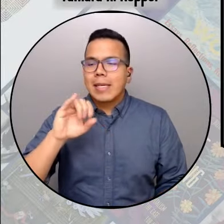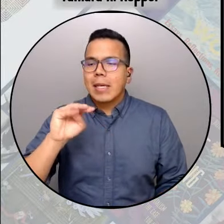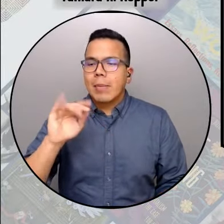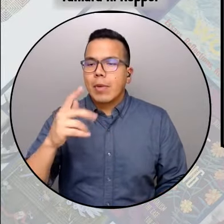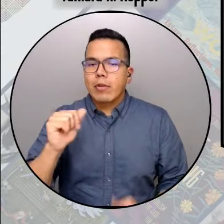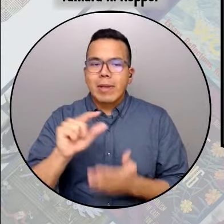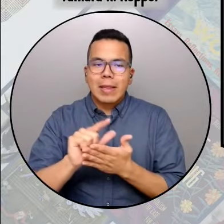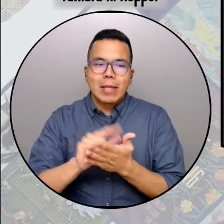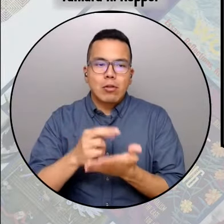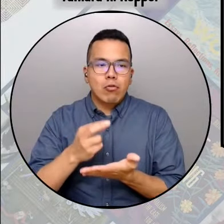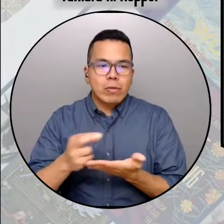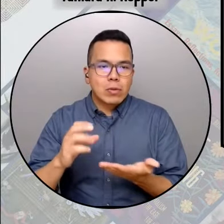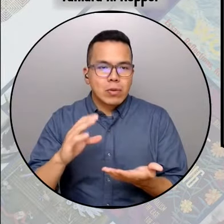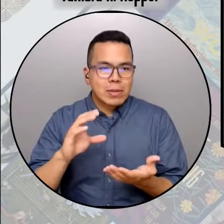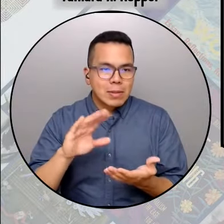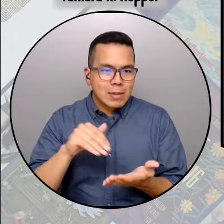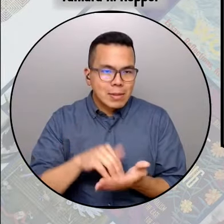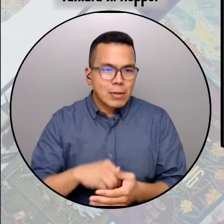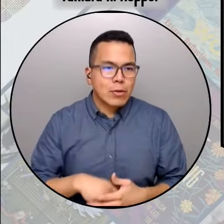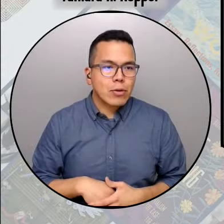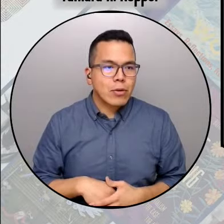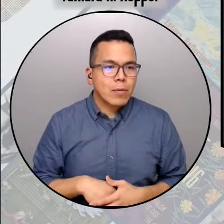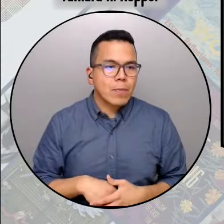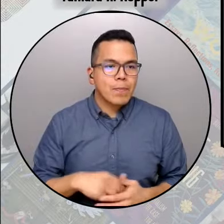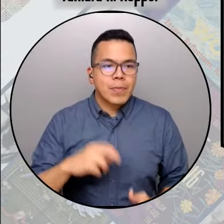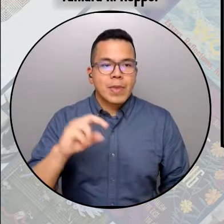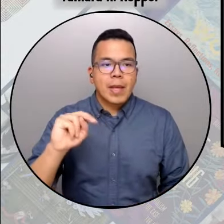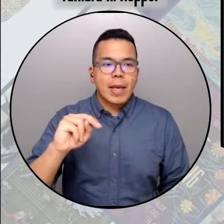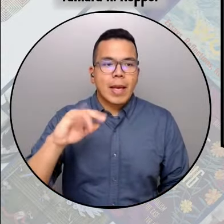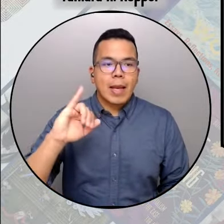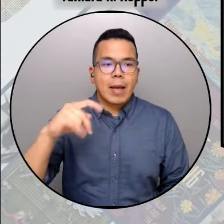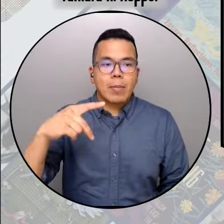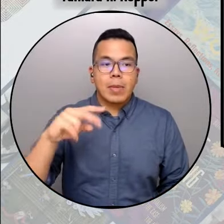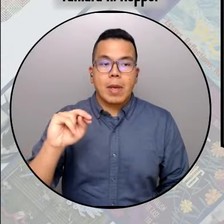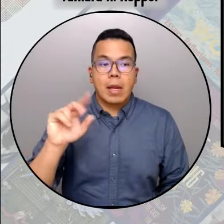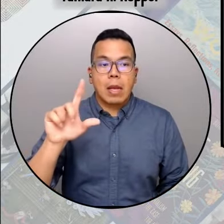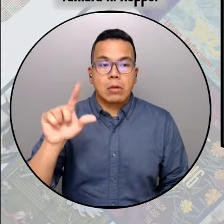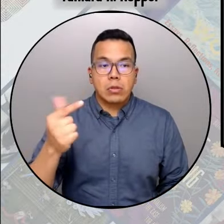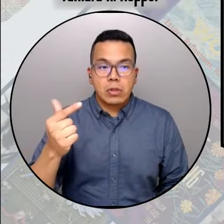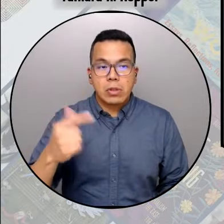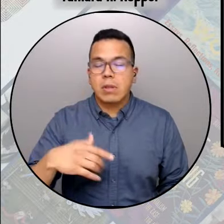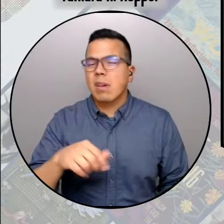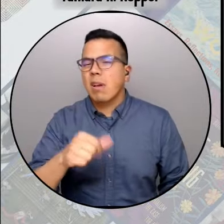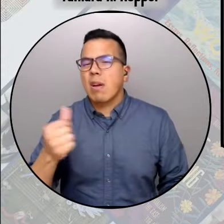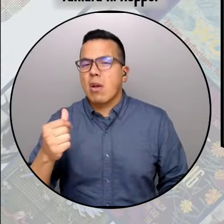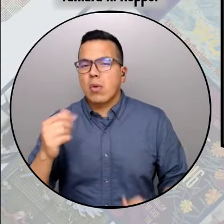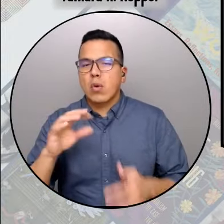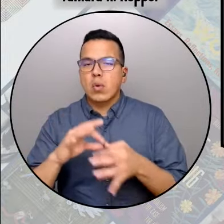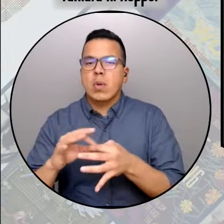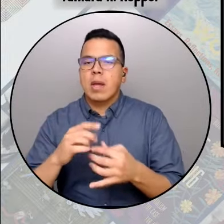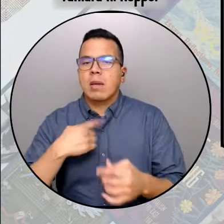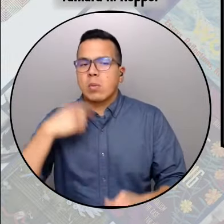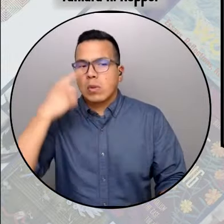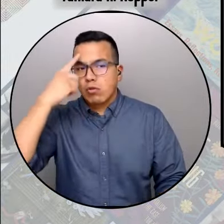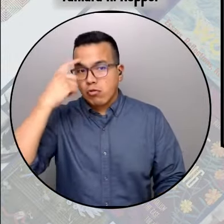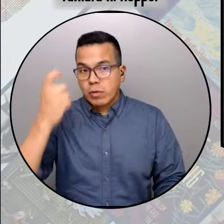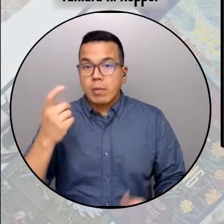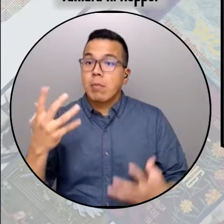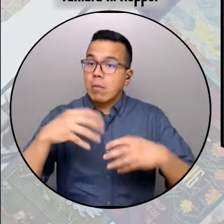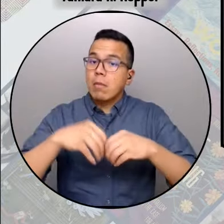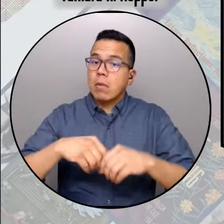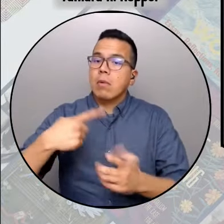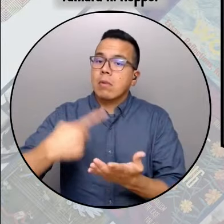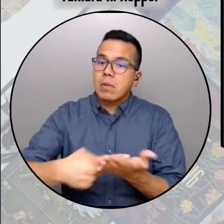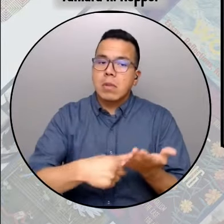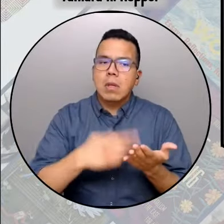Law Center Action Fund, and the National Immigration Project United We Dream, right? And in it, they talk about secure communities quite critically